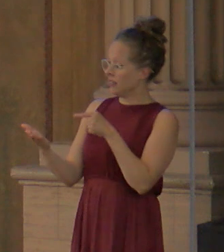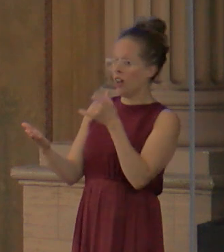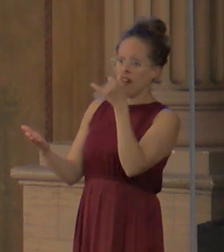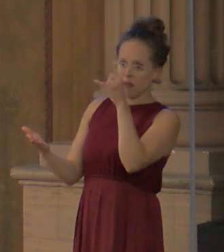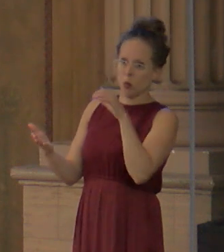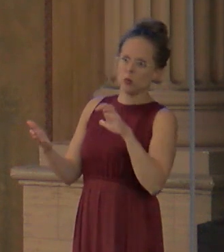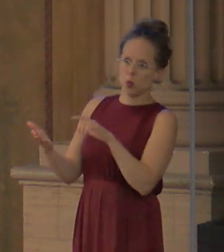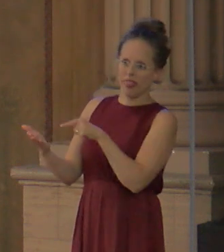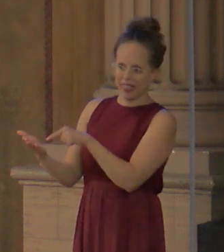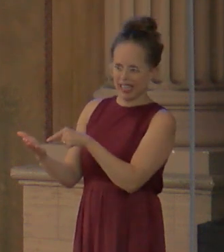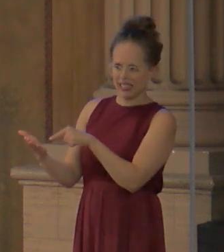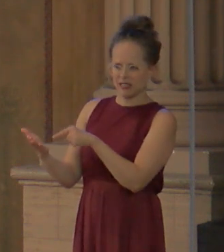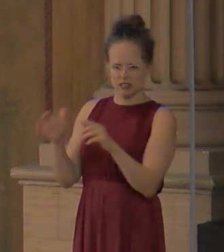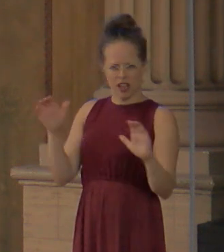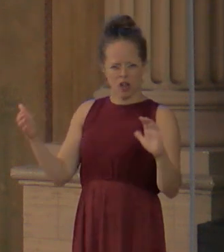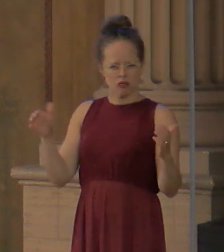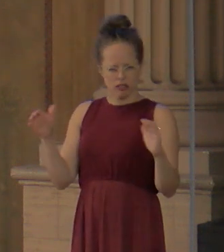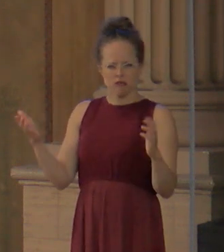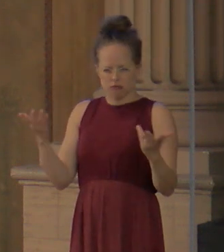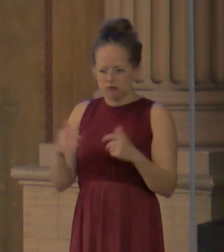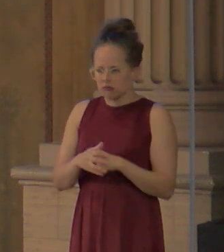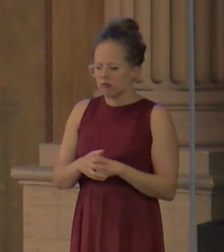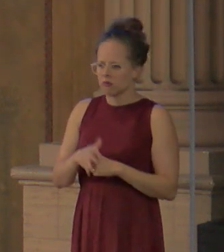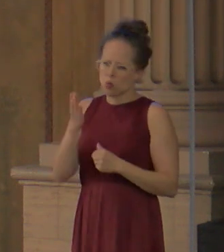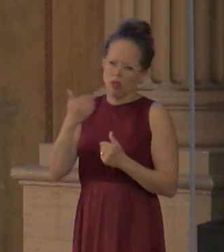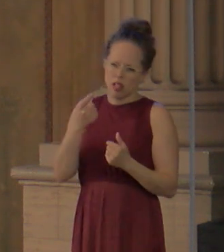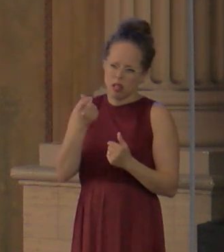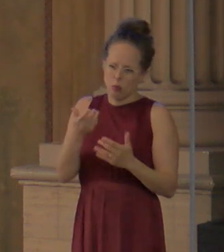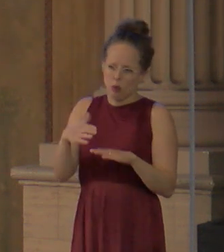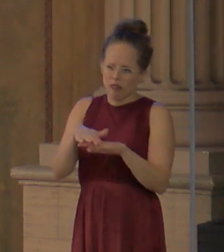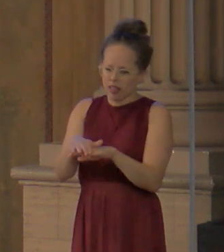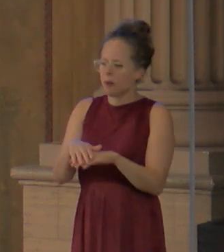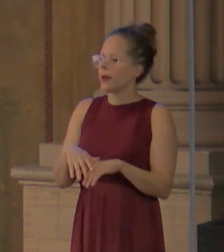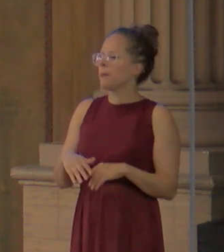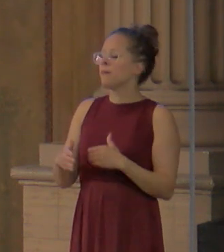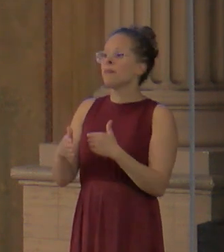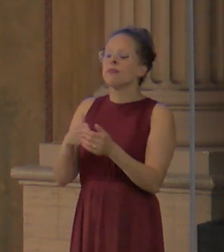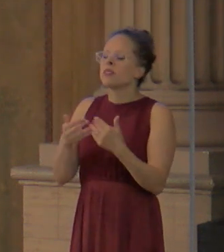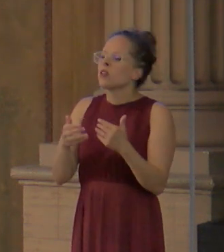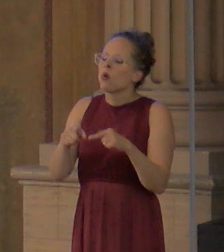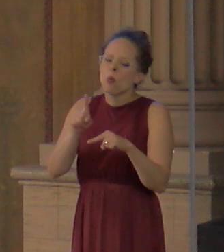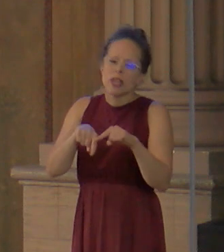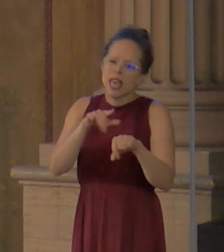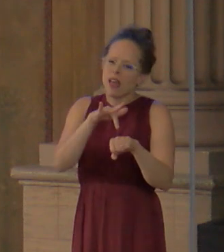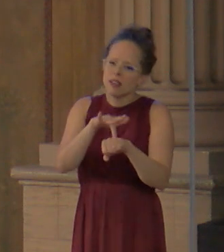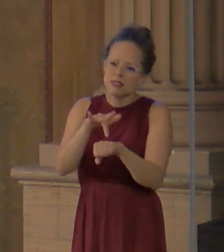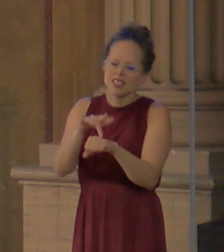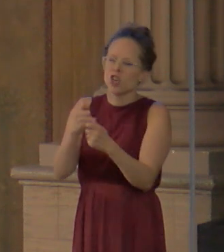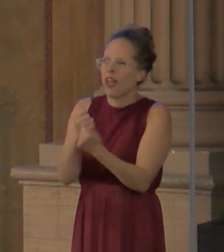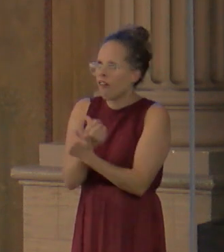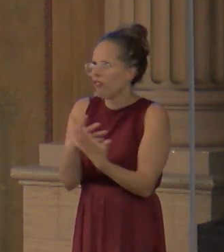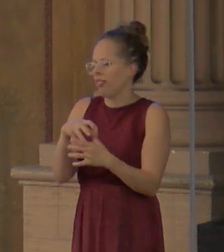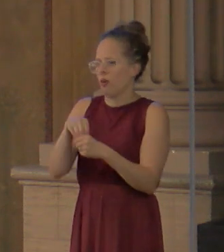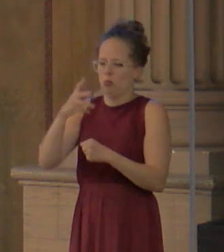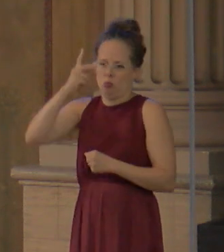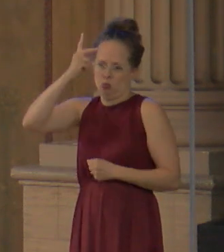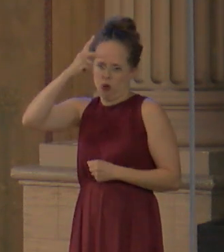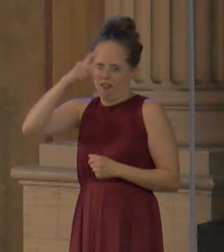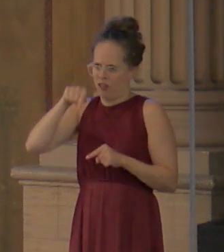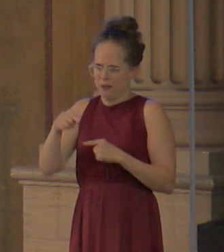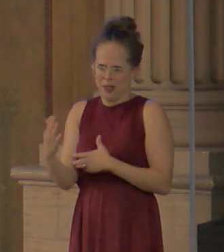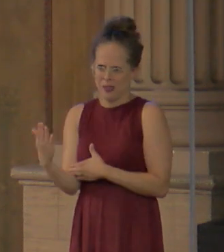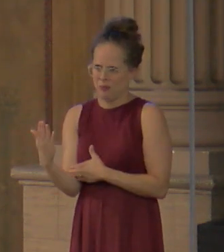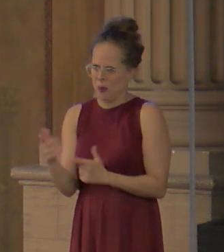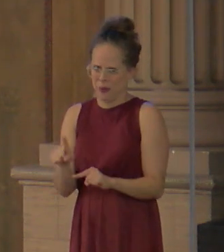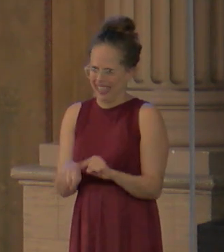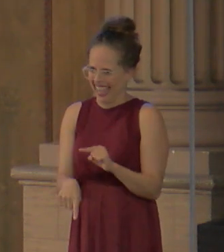So there's going to be some overlap. But obviously, there's no way we're going to be able to cover everything Proverbs says about speech this morning or